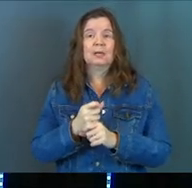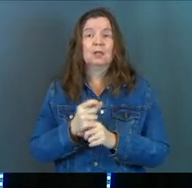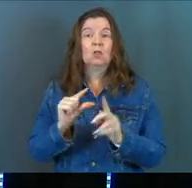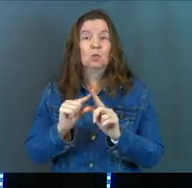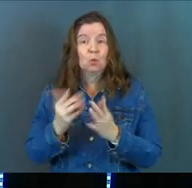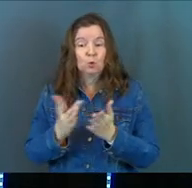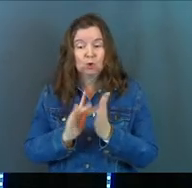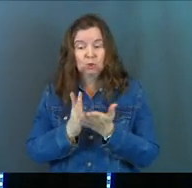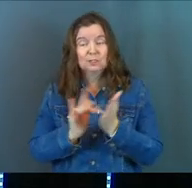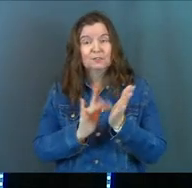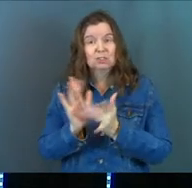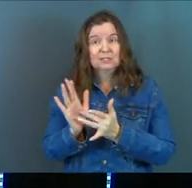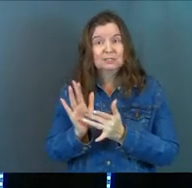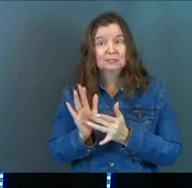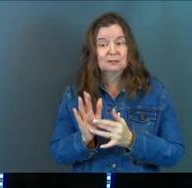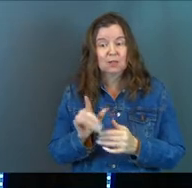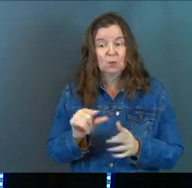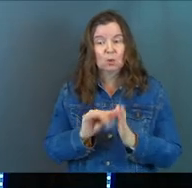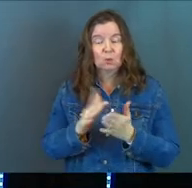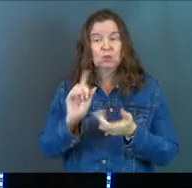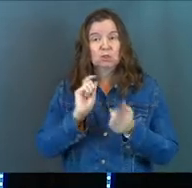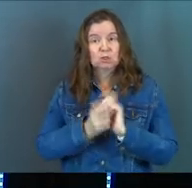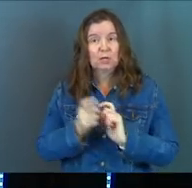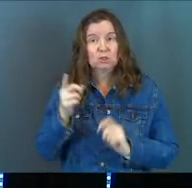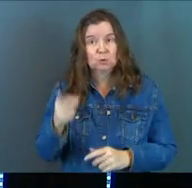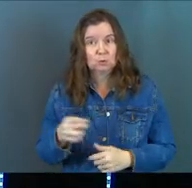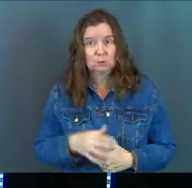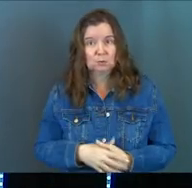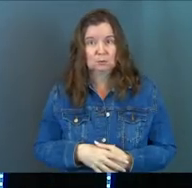words of Jesus. And those words change you.